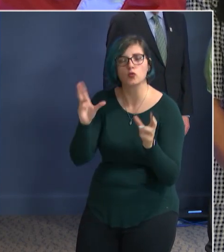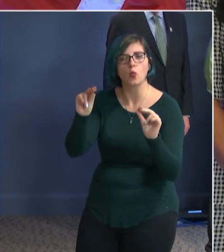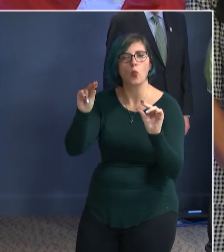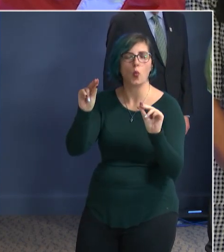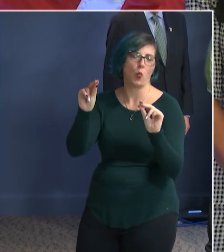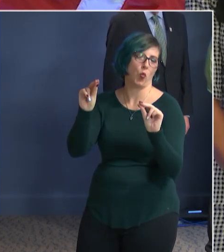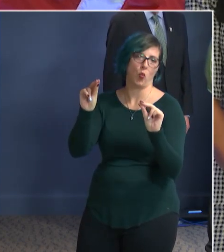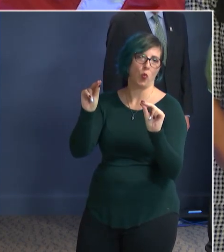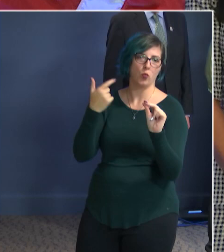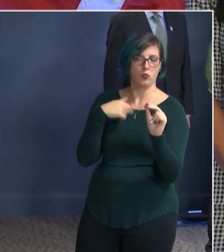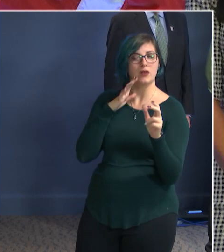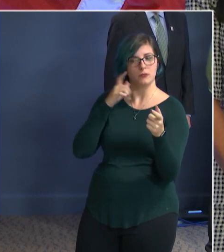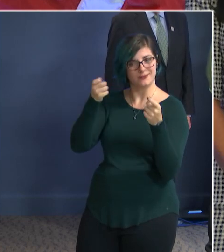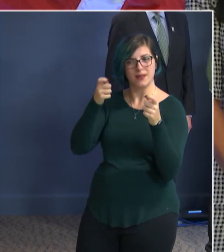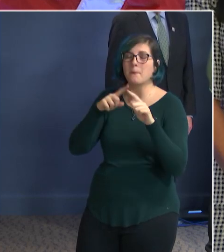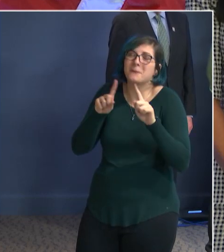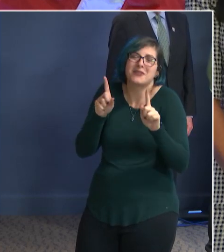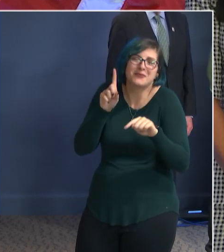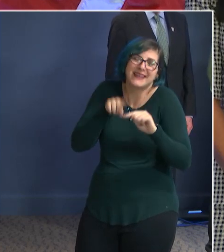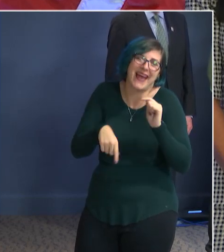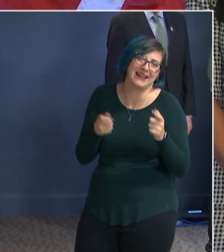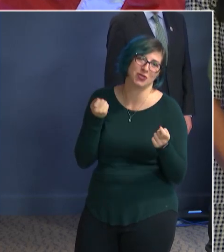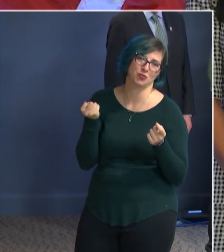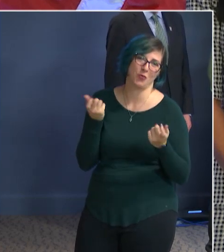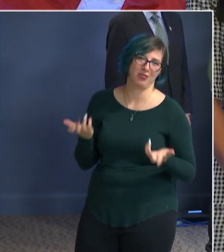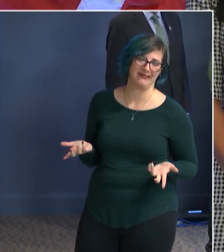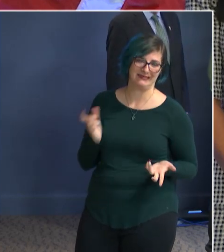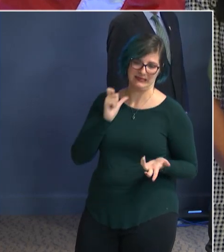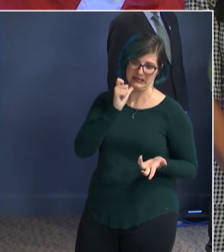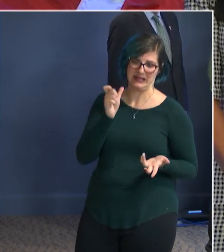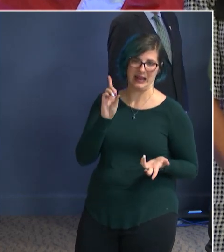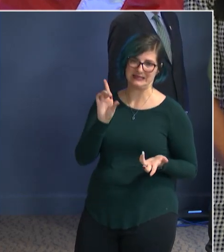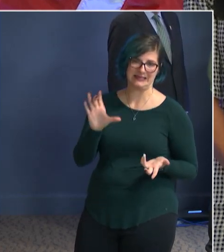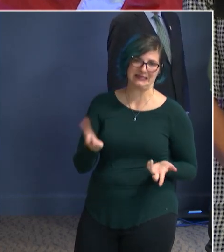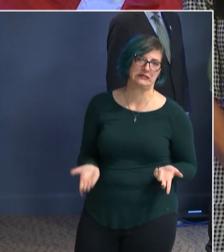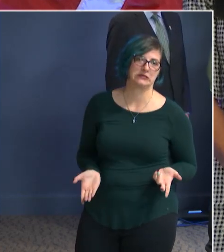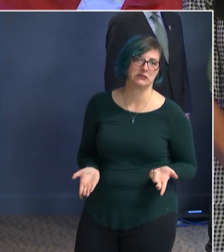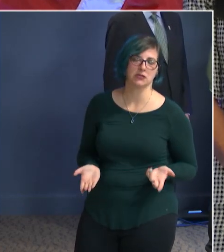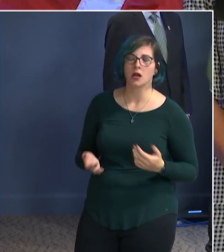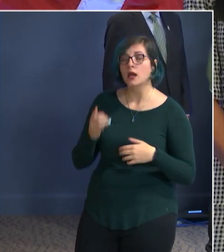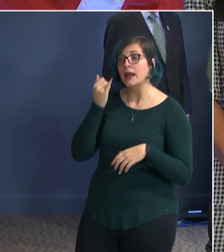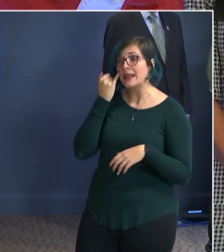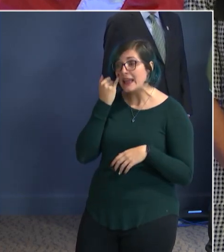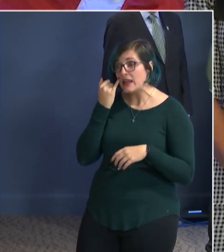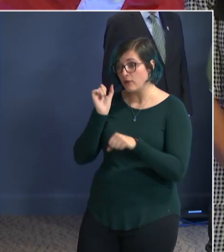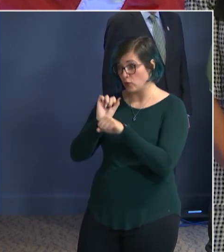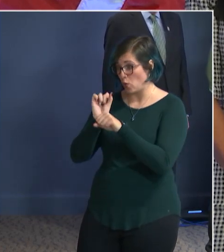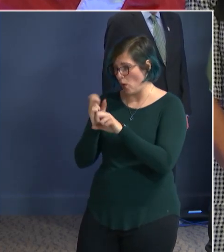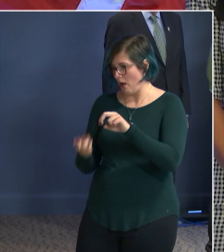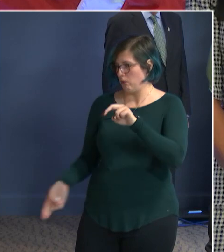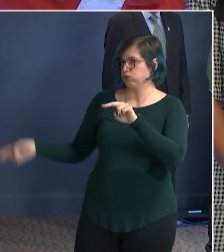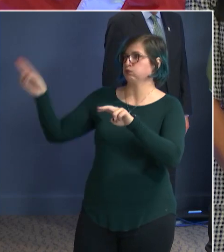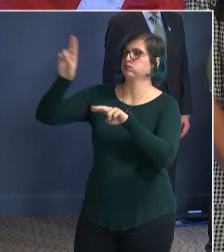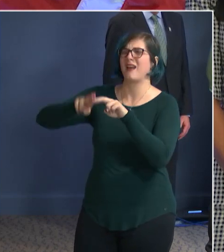courts. But more than that, if the workload is going to go up by, I don't remember what percent it could go